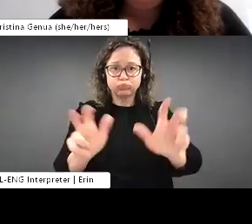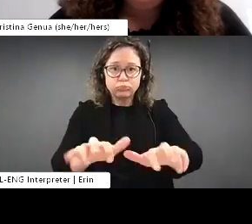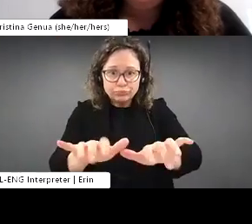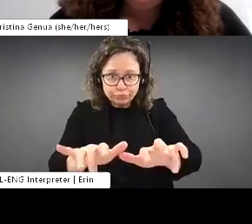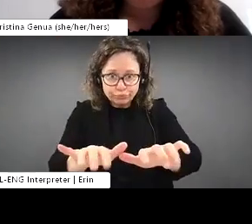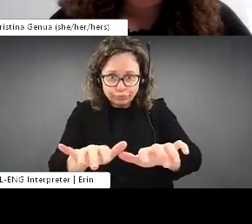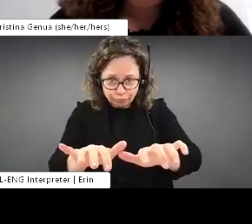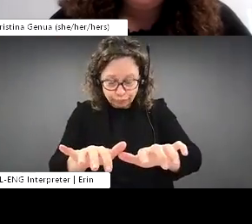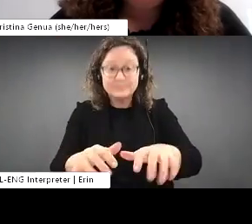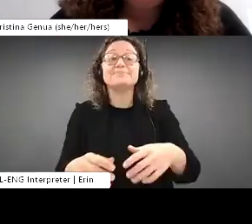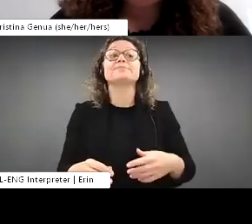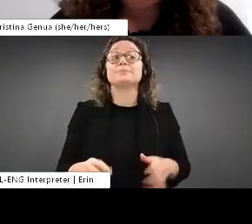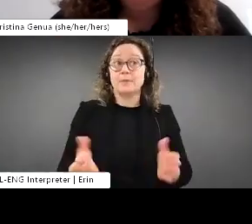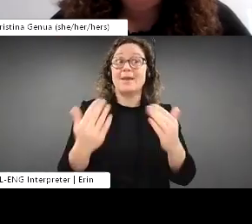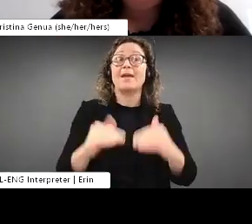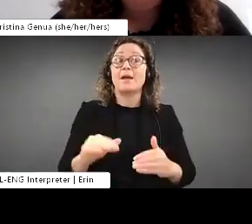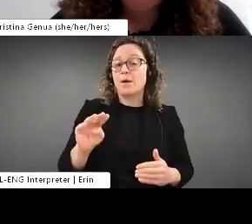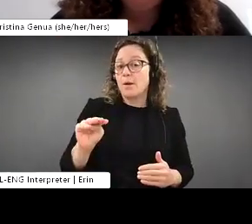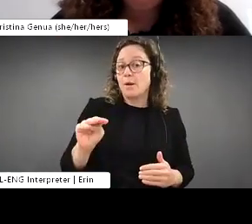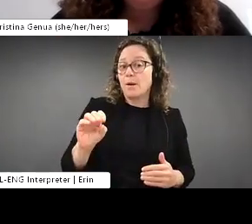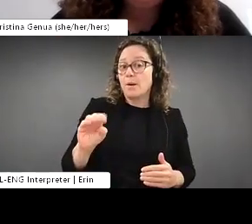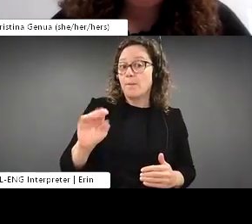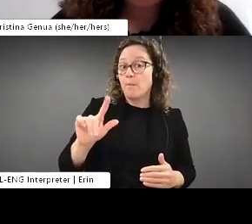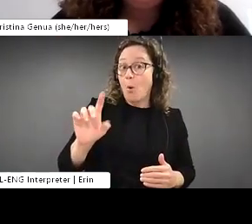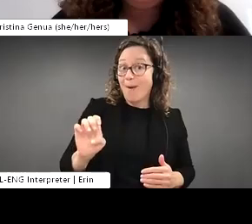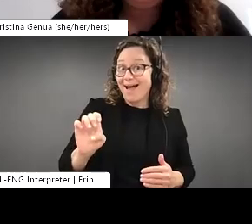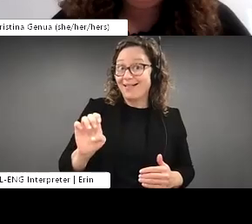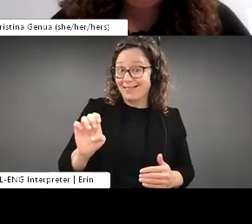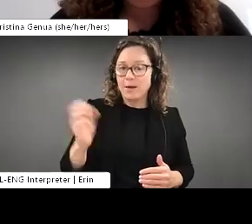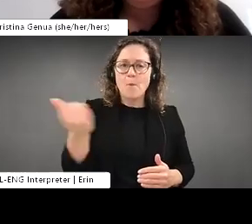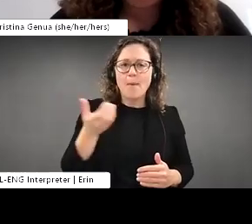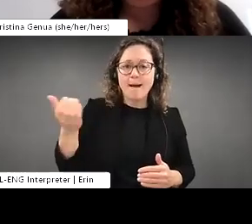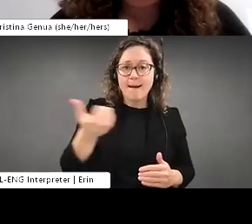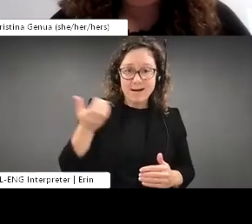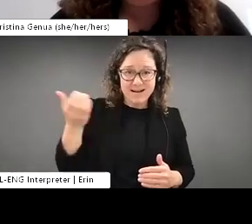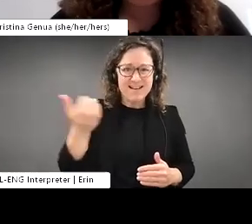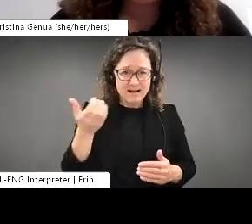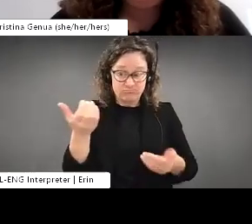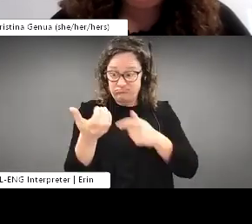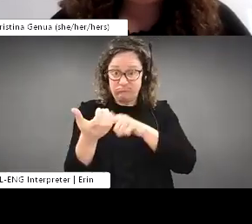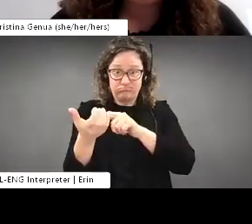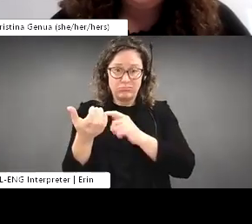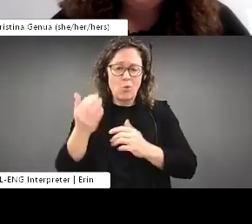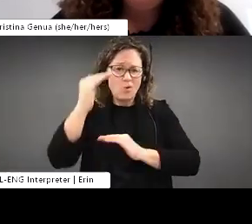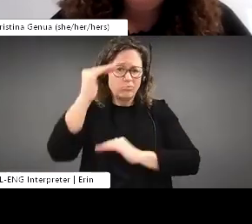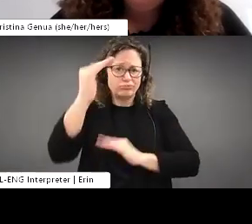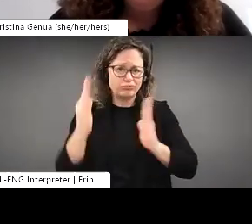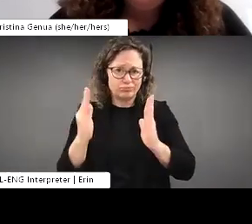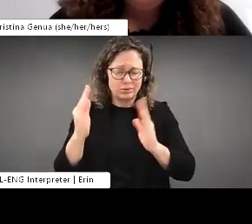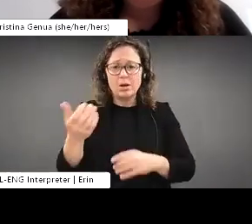banking, we can either use on a tablet, smartphone to do banking, and we would use the bank's